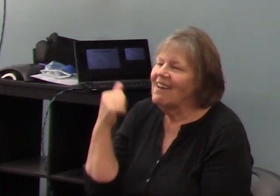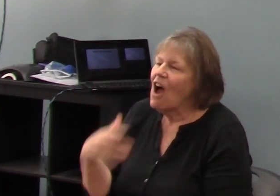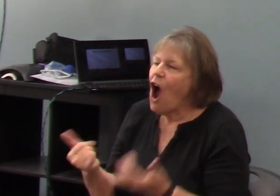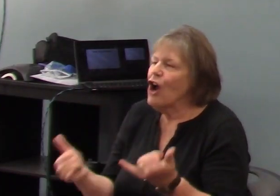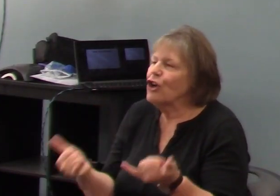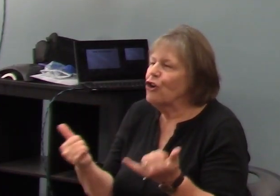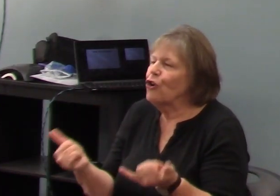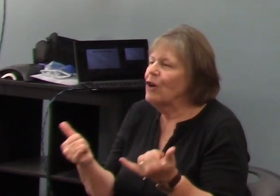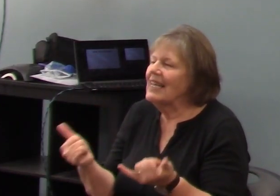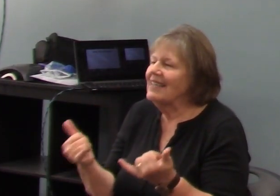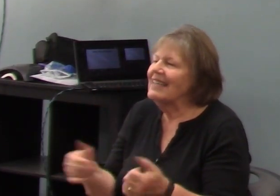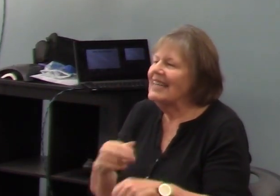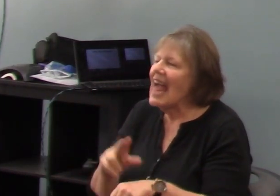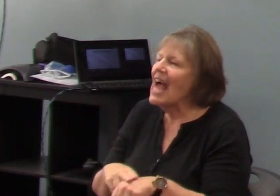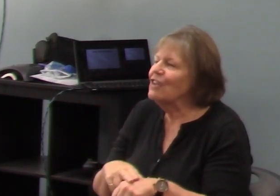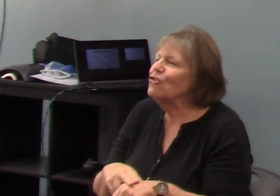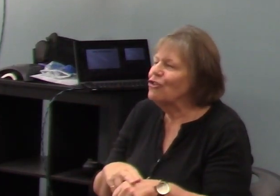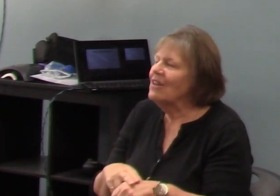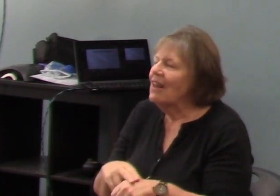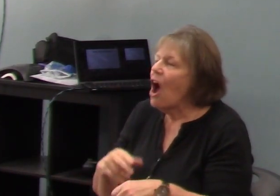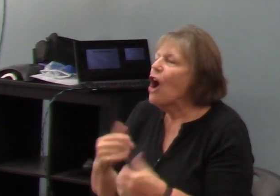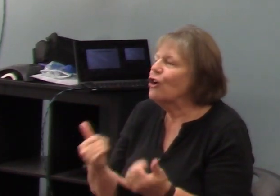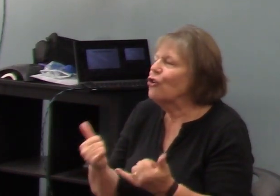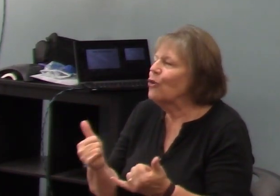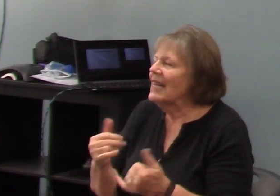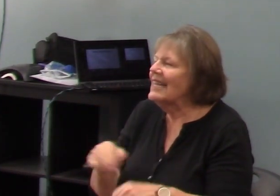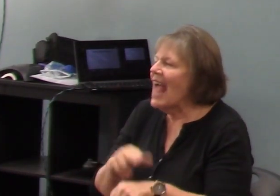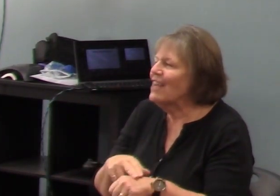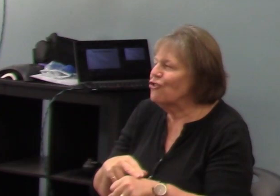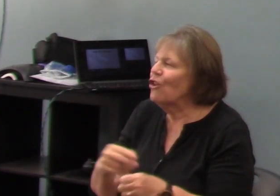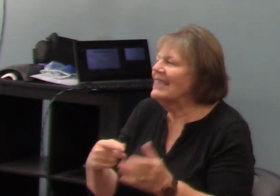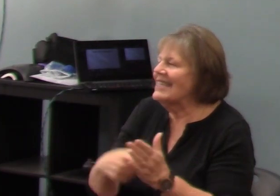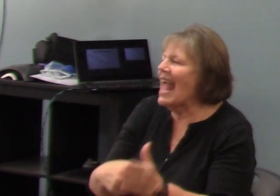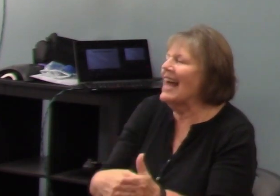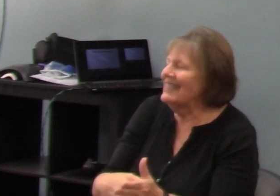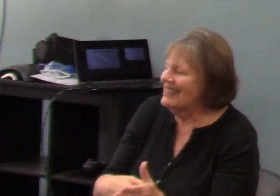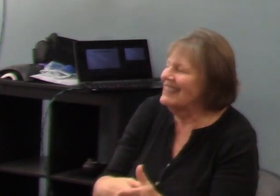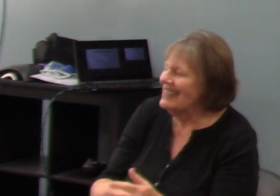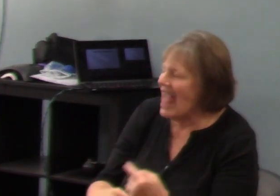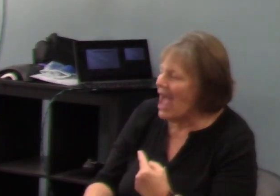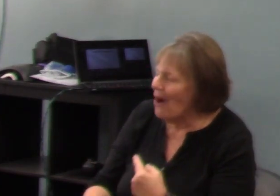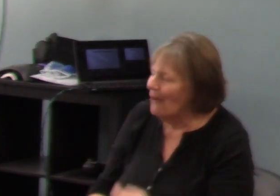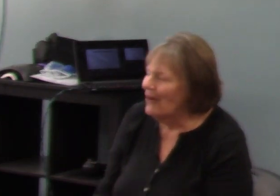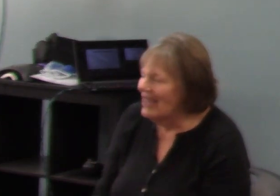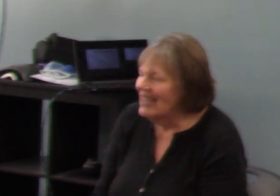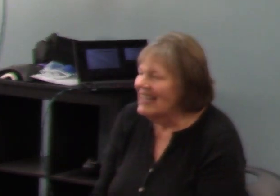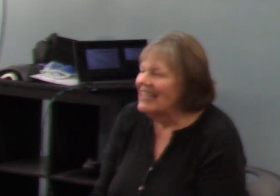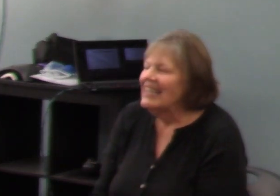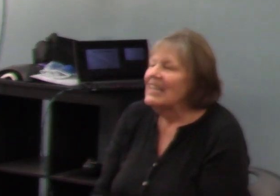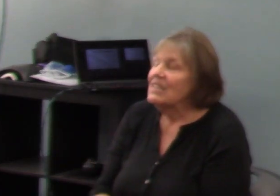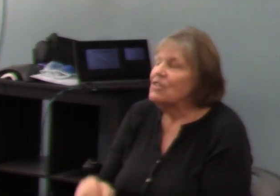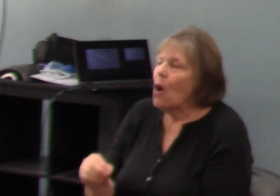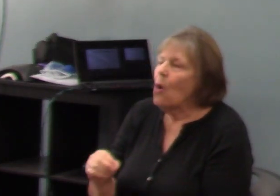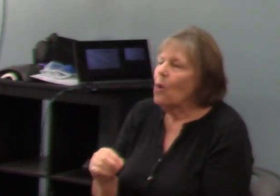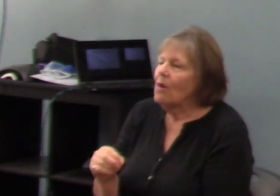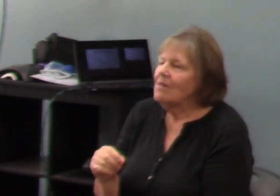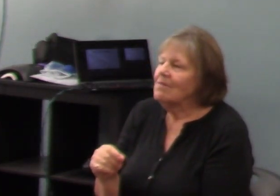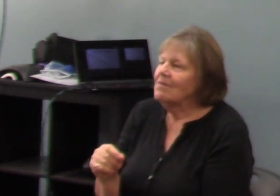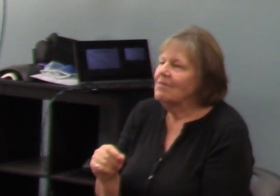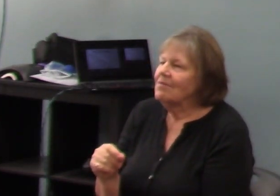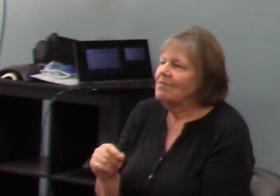So I have 10 to the 13th, that stands for 10 trillion, and then you have 2.8, so you're multiplying 10 trillion